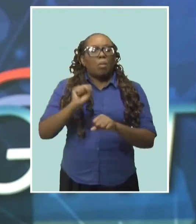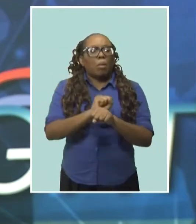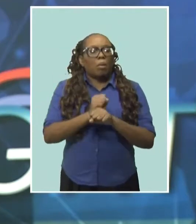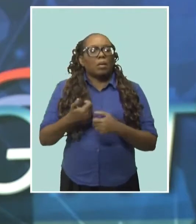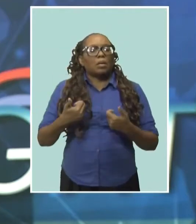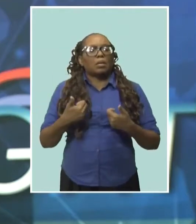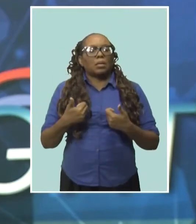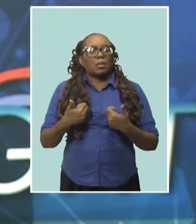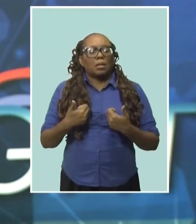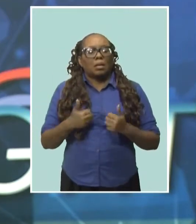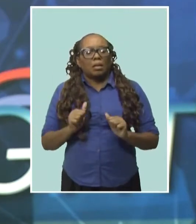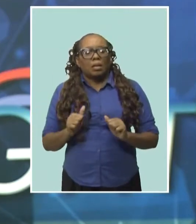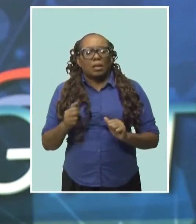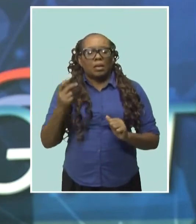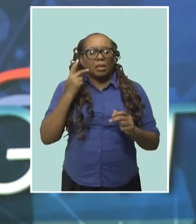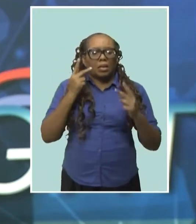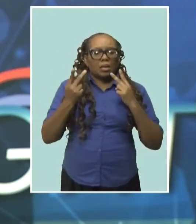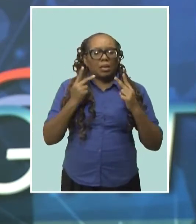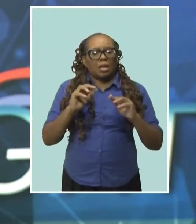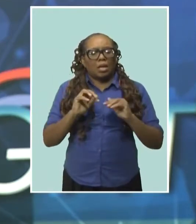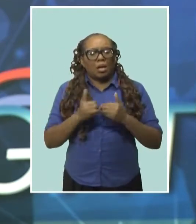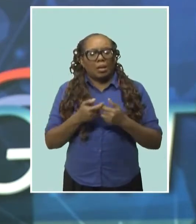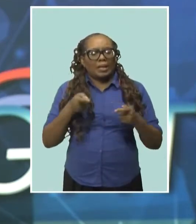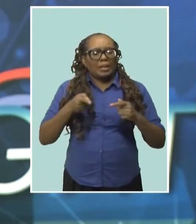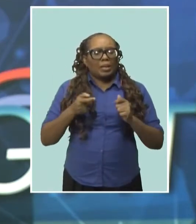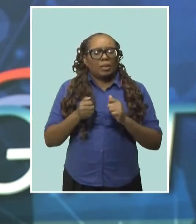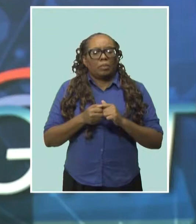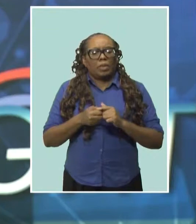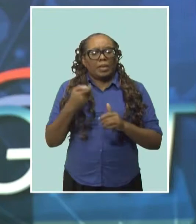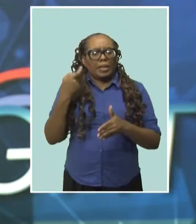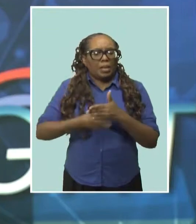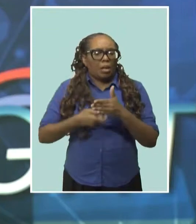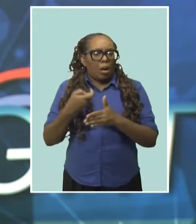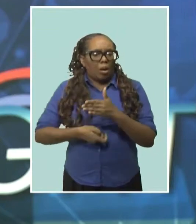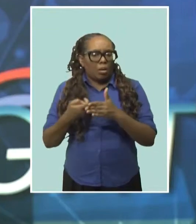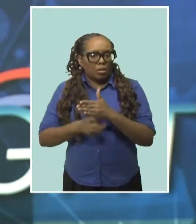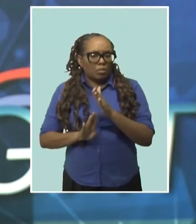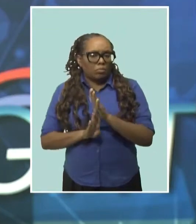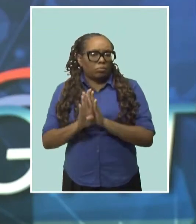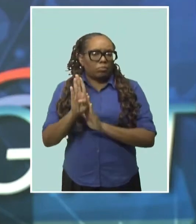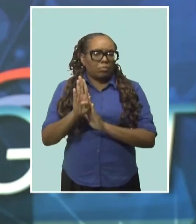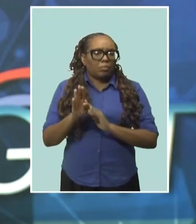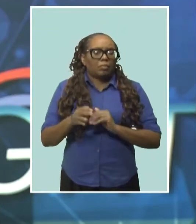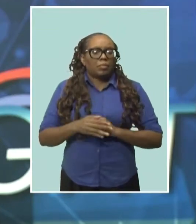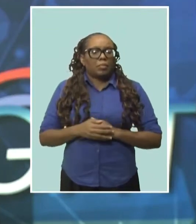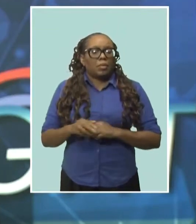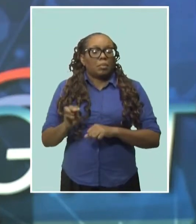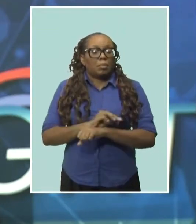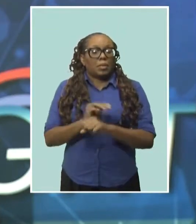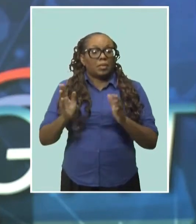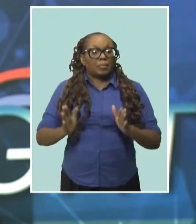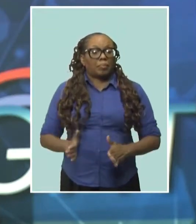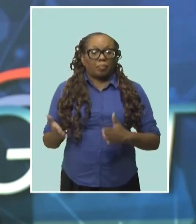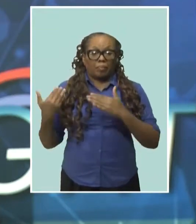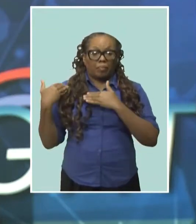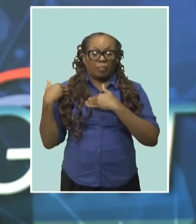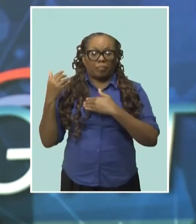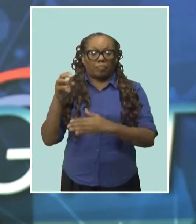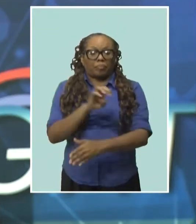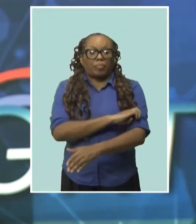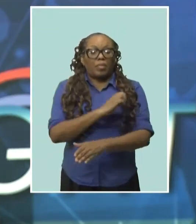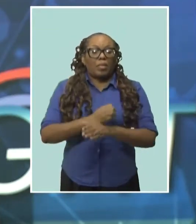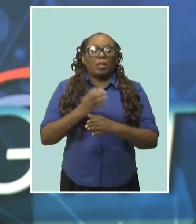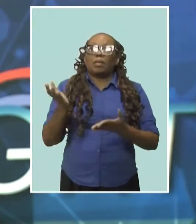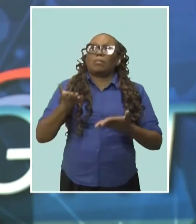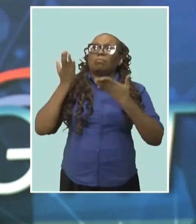of inflation in the local market. Leading off the debate on the Appropriations Bill 2024, Minister of Energy and